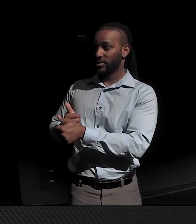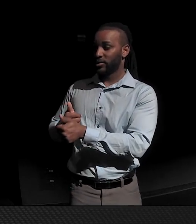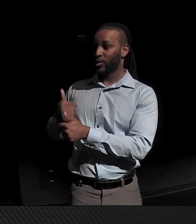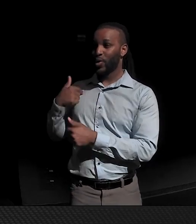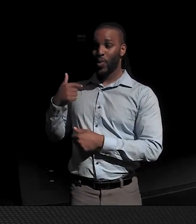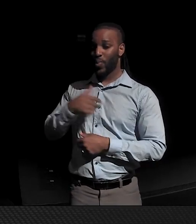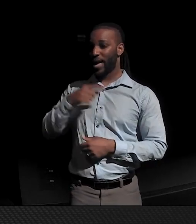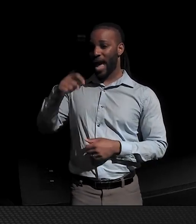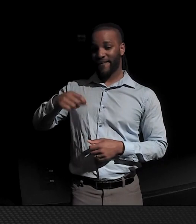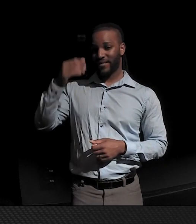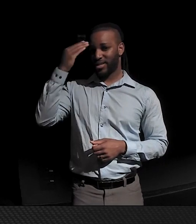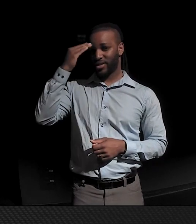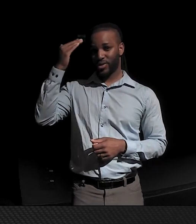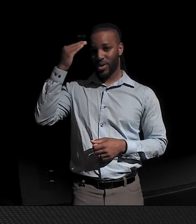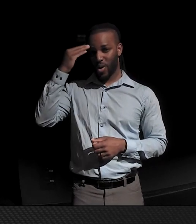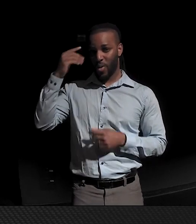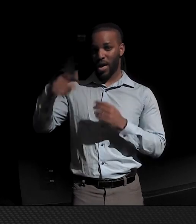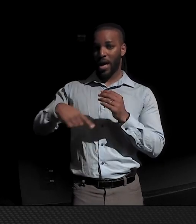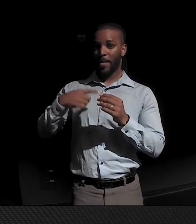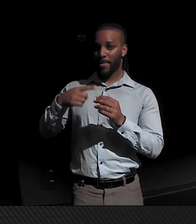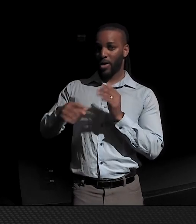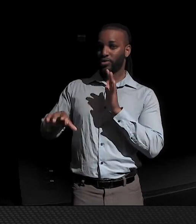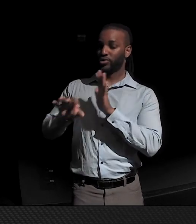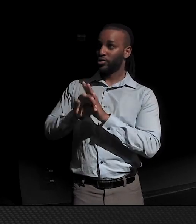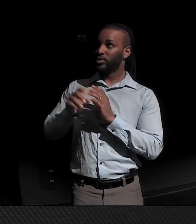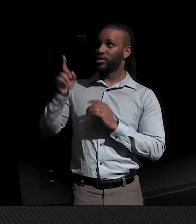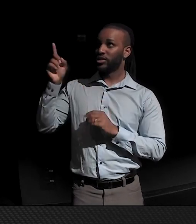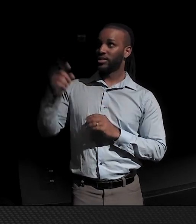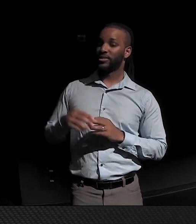have to know it was always about choosing Jesus.